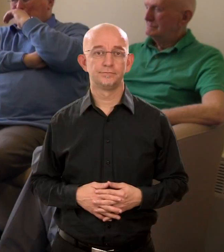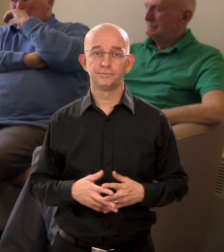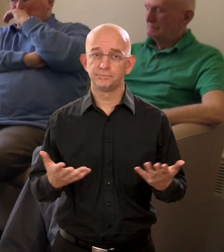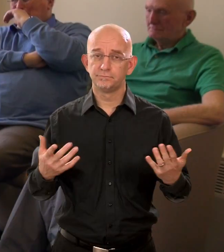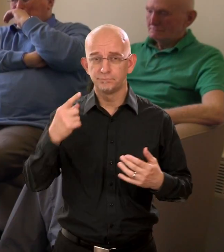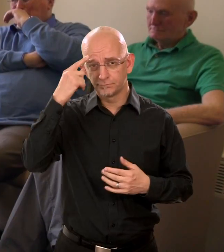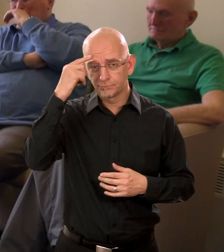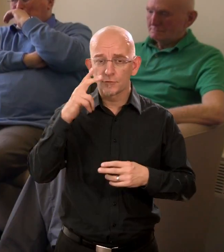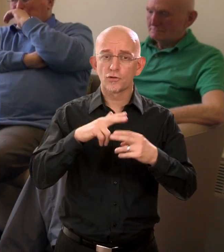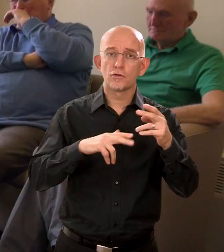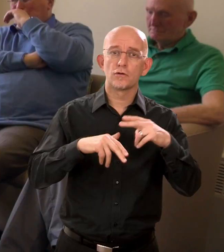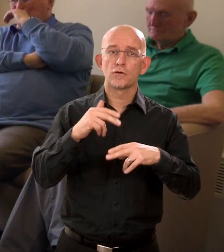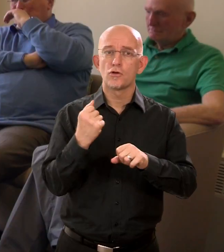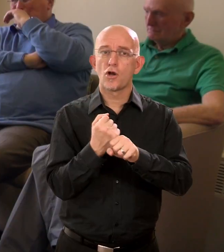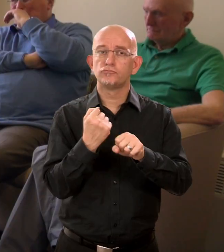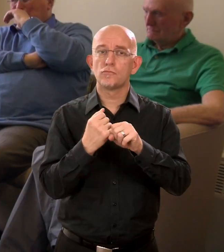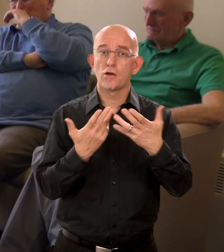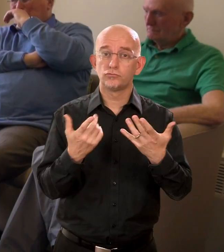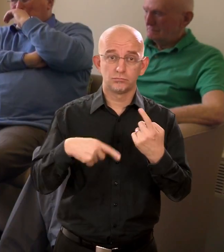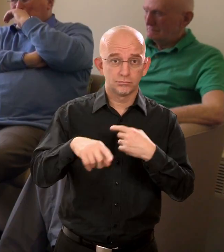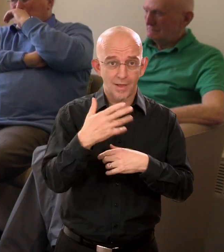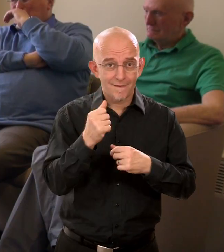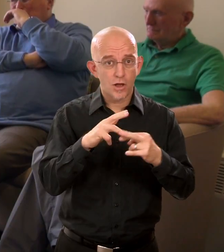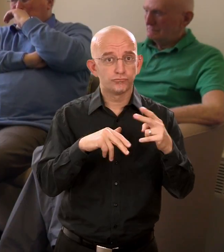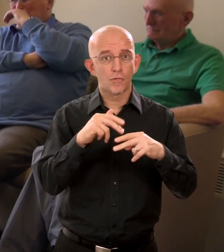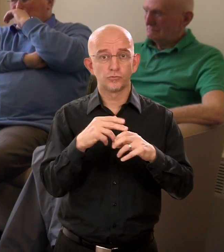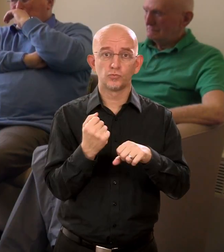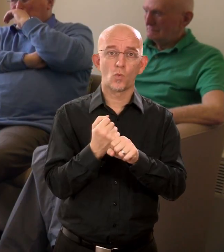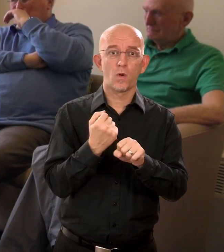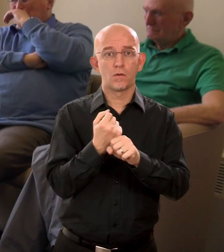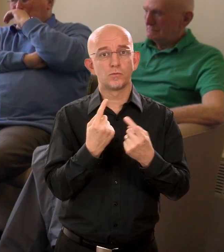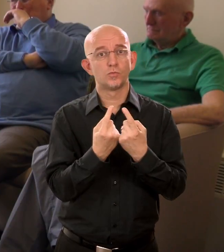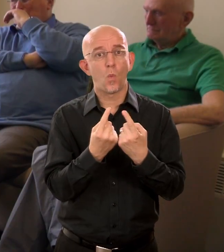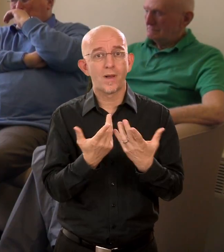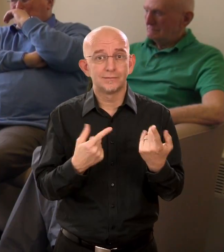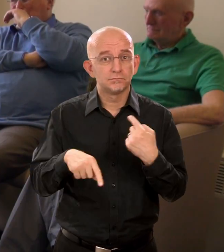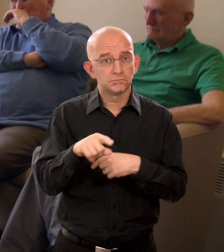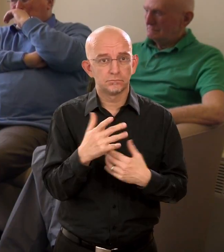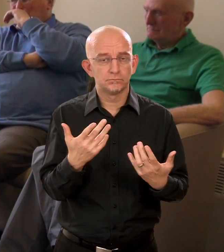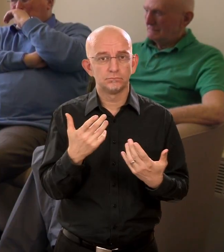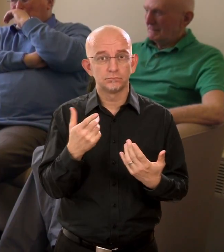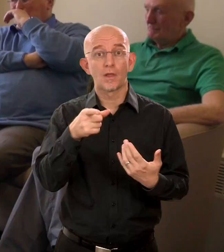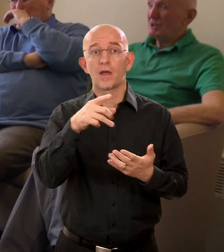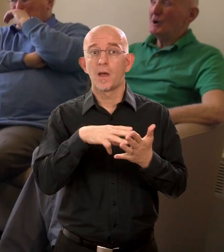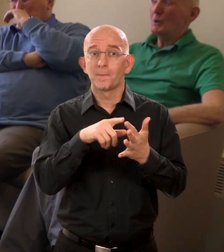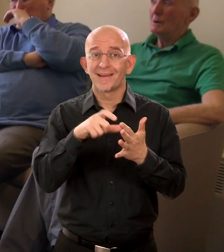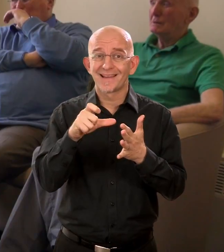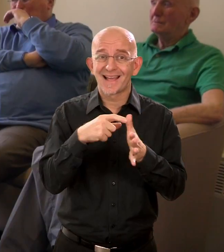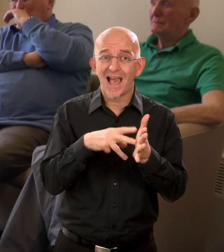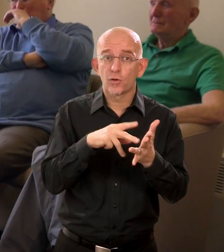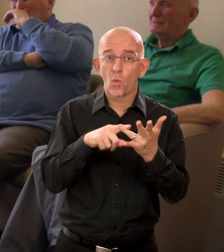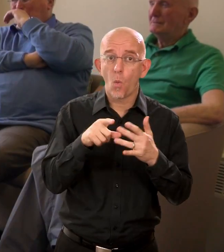Thinking about construction toys, did anyone have construction toys, things you make things out of?